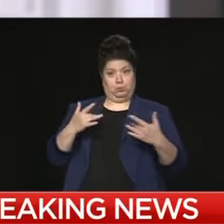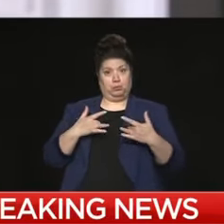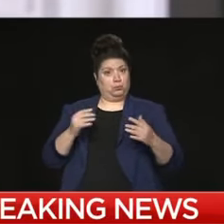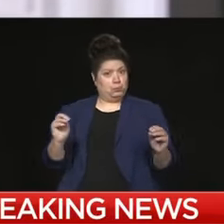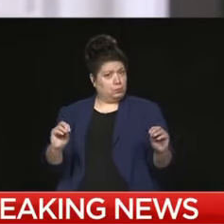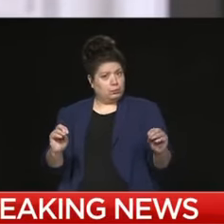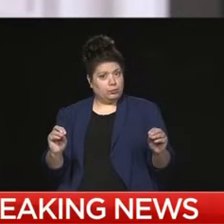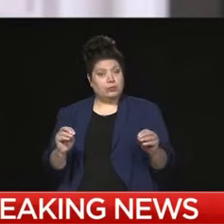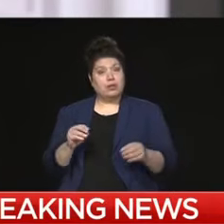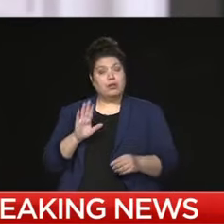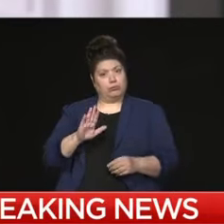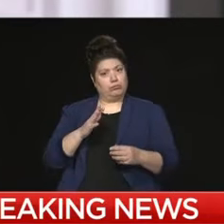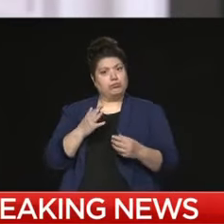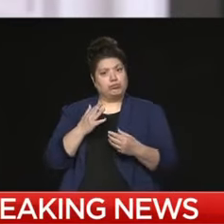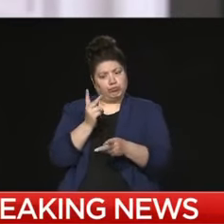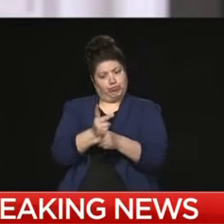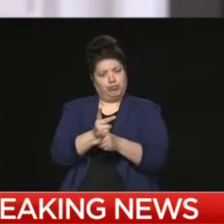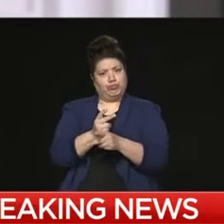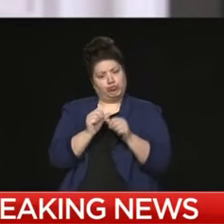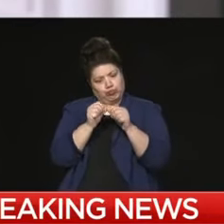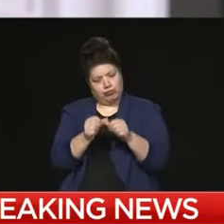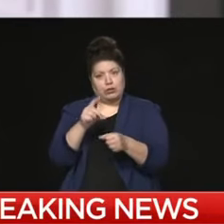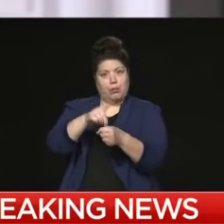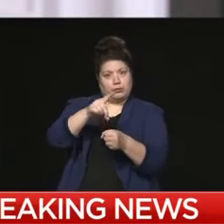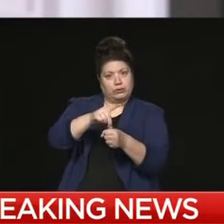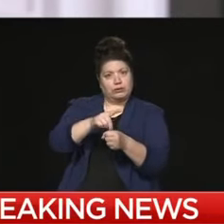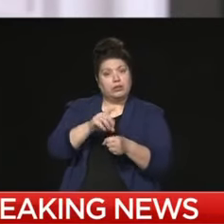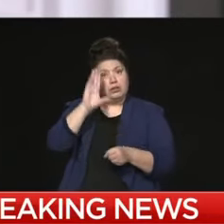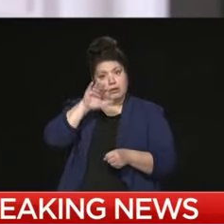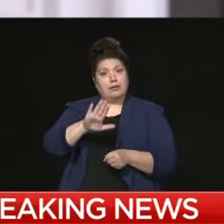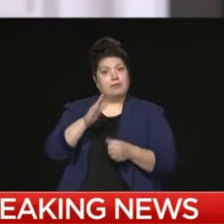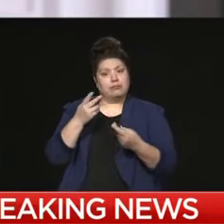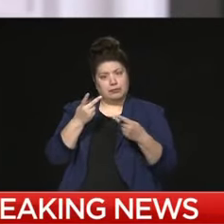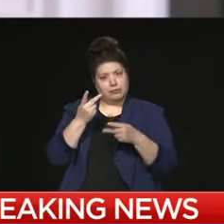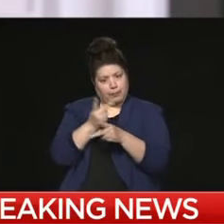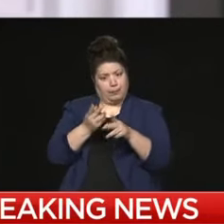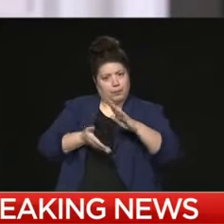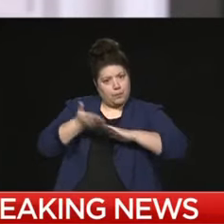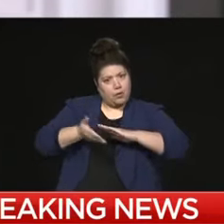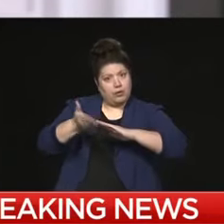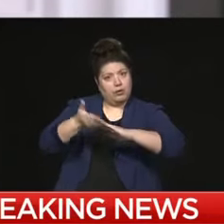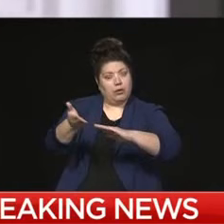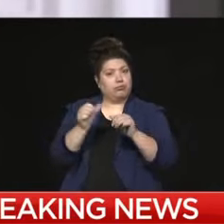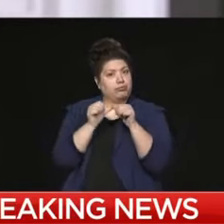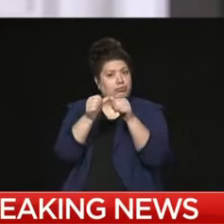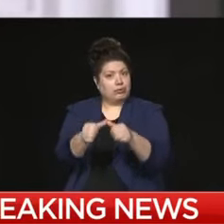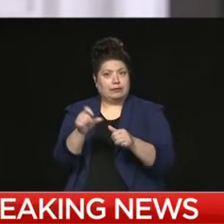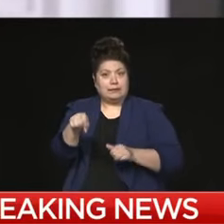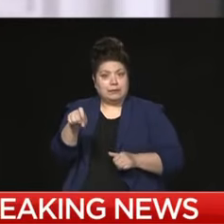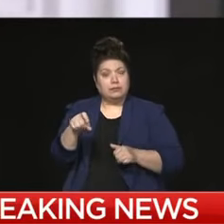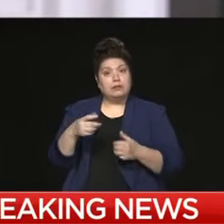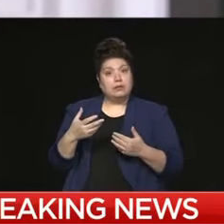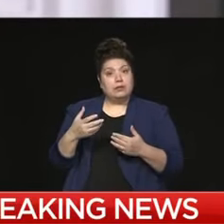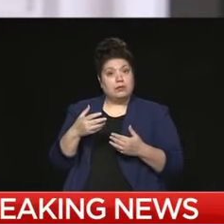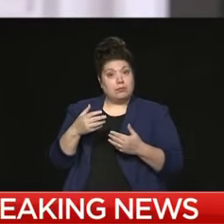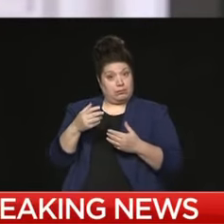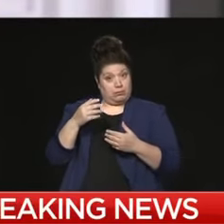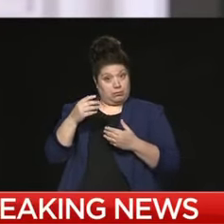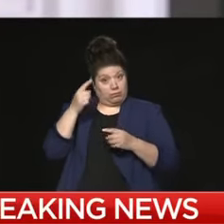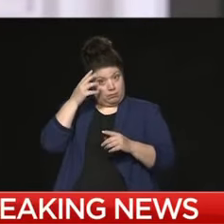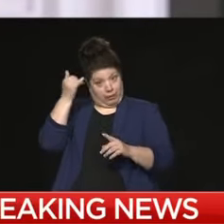democracy is very healthy, and institutions must continue to operate, not in spite of the crisis,